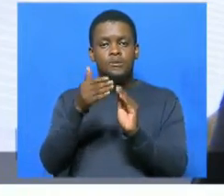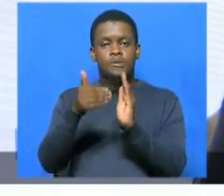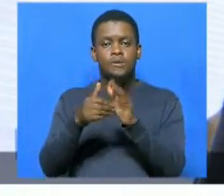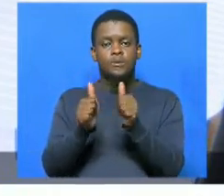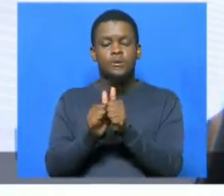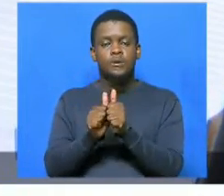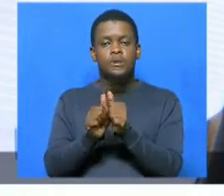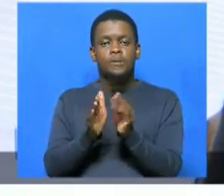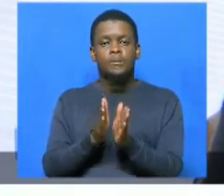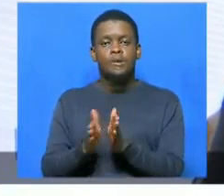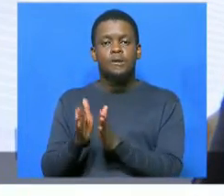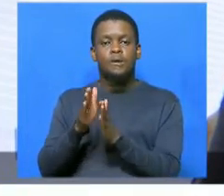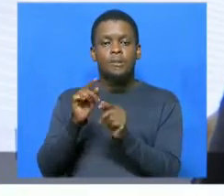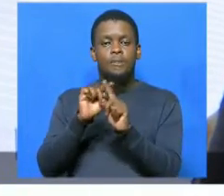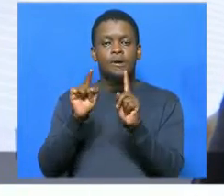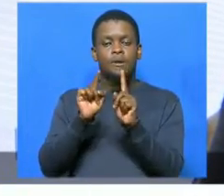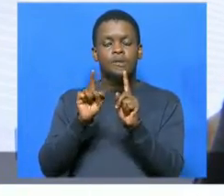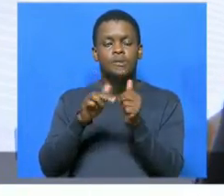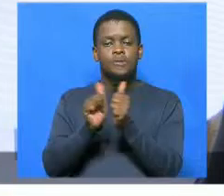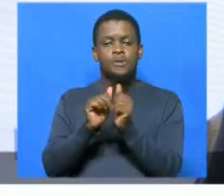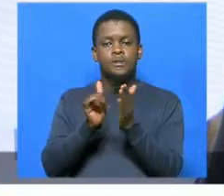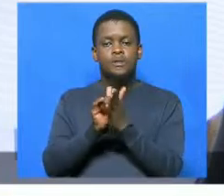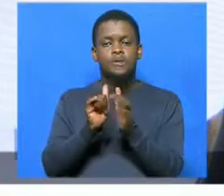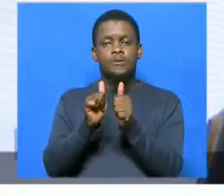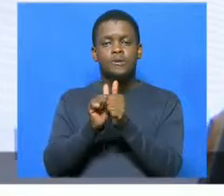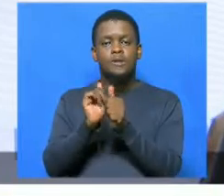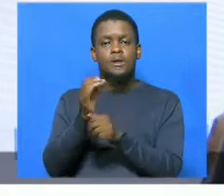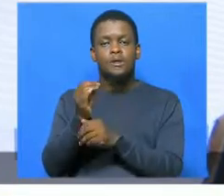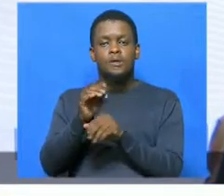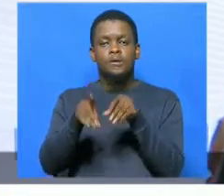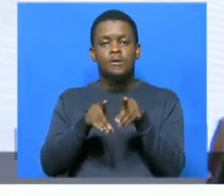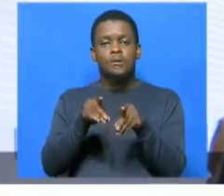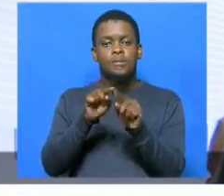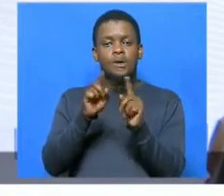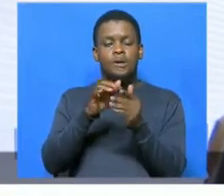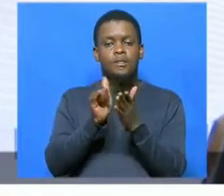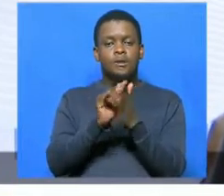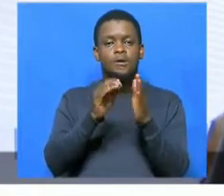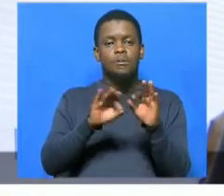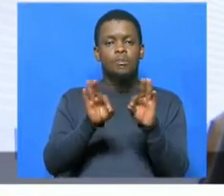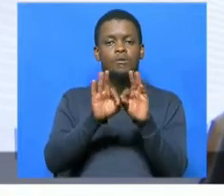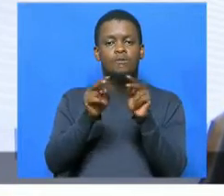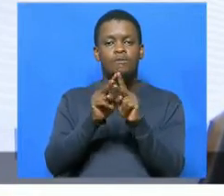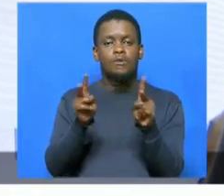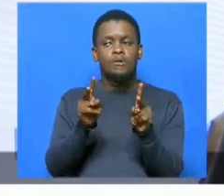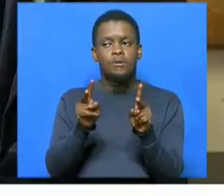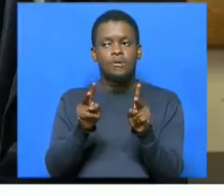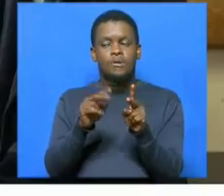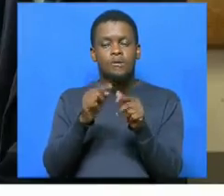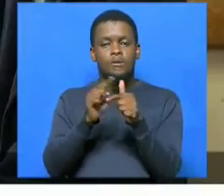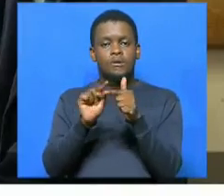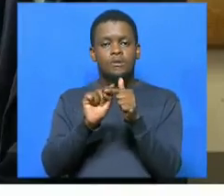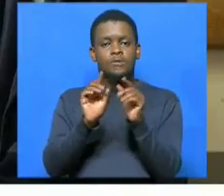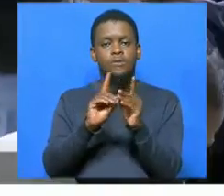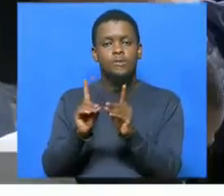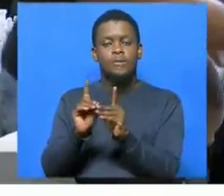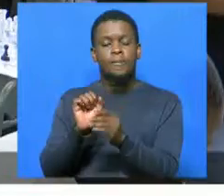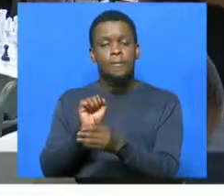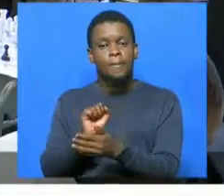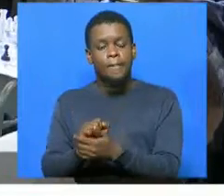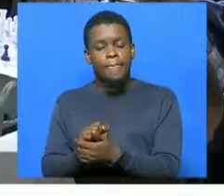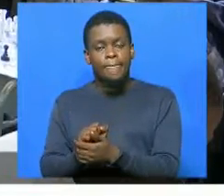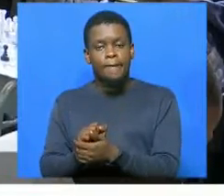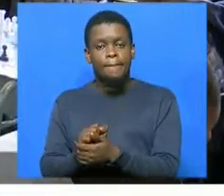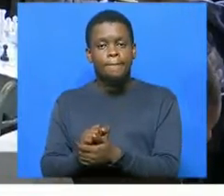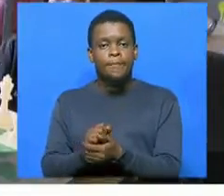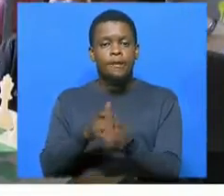we shouldn't underestimate or overestimate opponents, because that messes with the psychology, and chess is a very psychological game. The fiercely contested